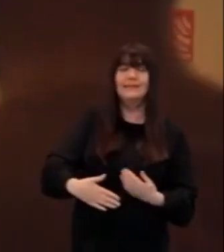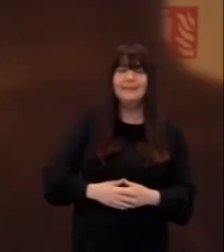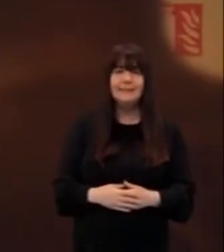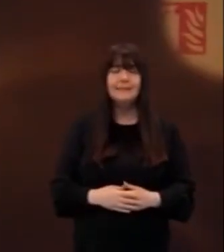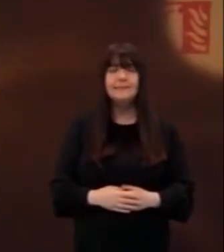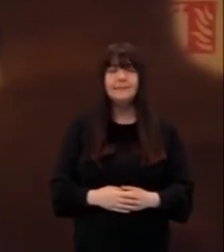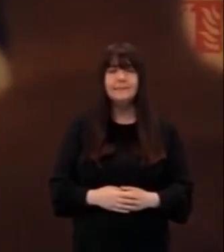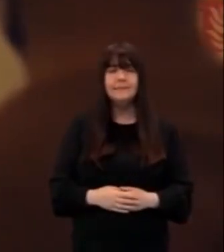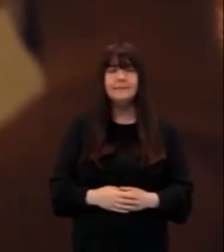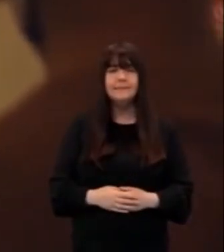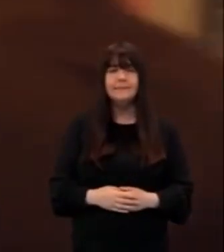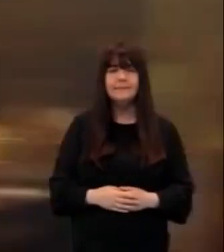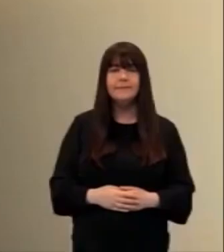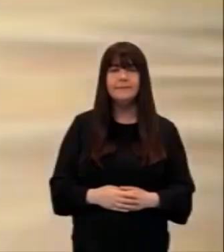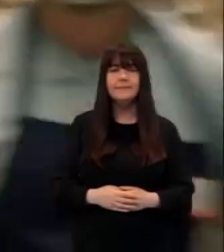pregnant.